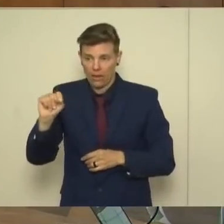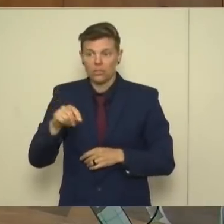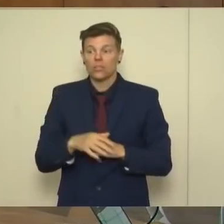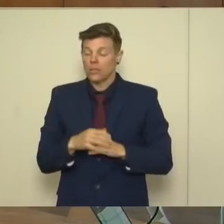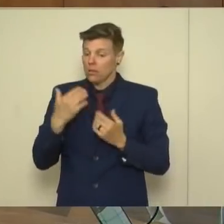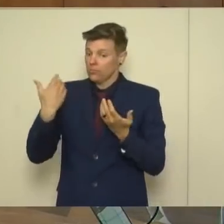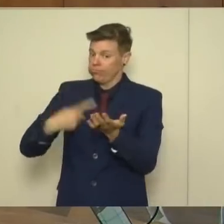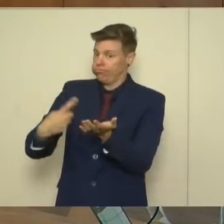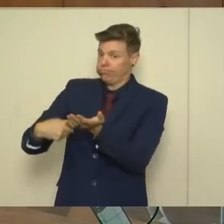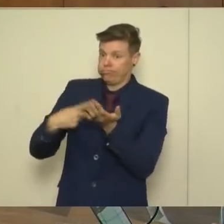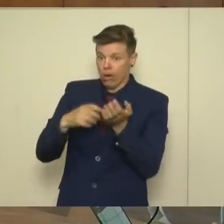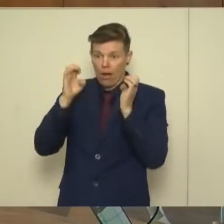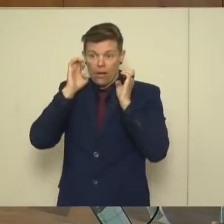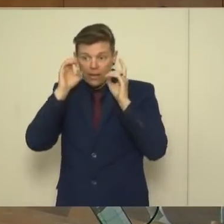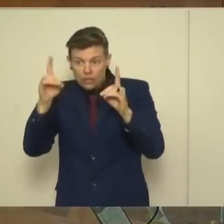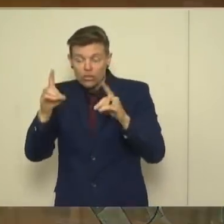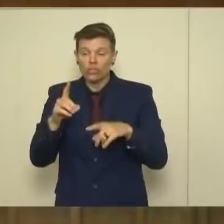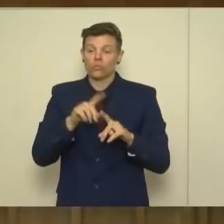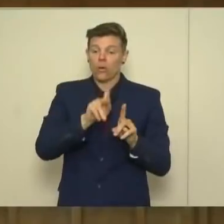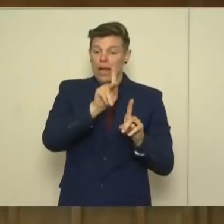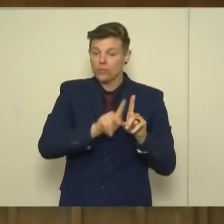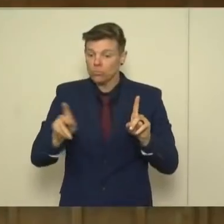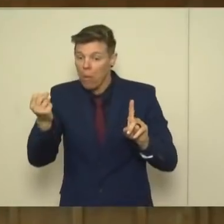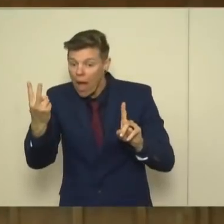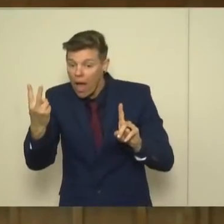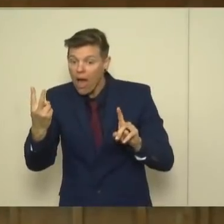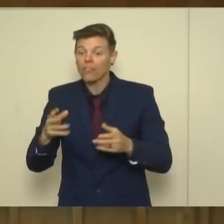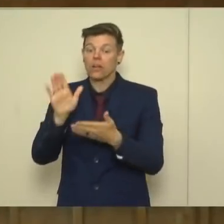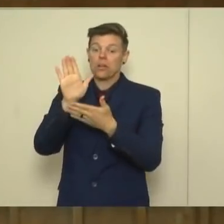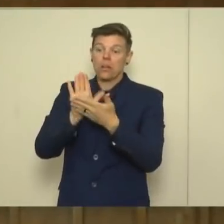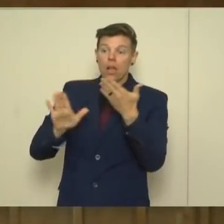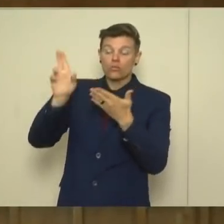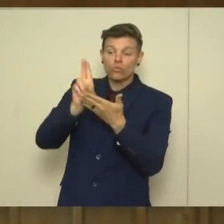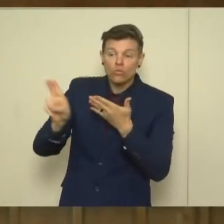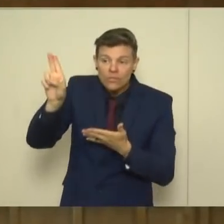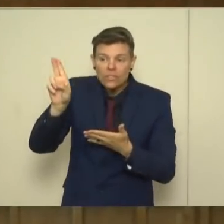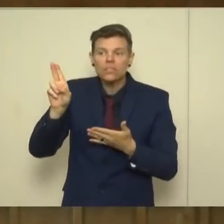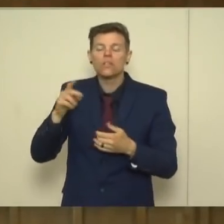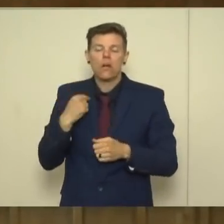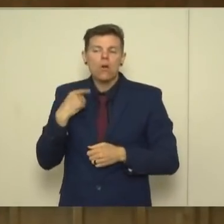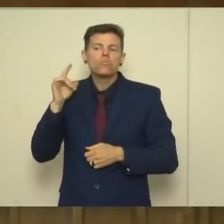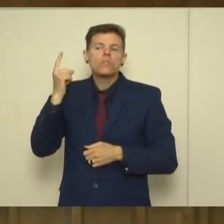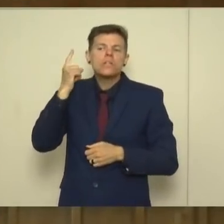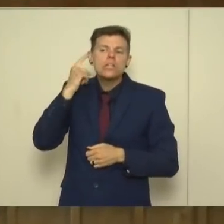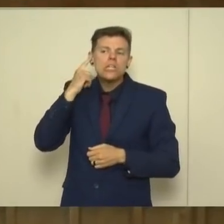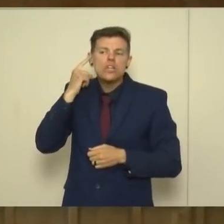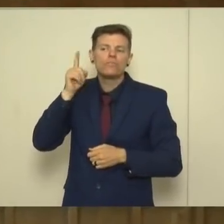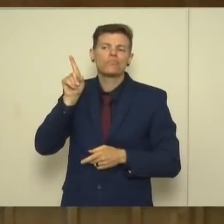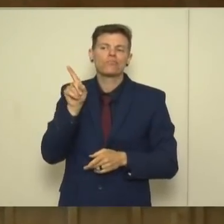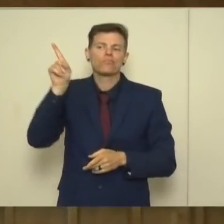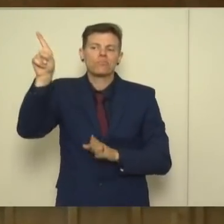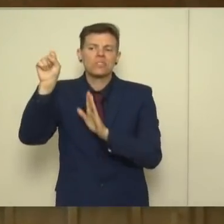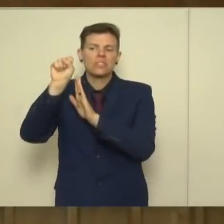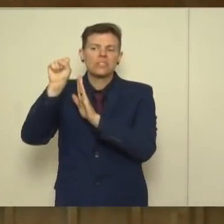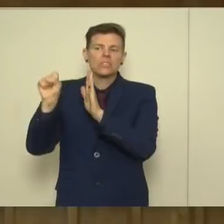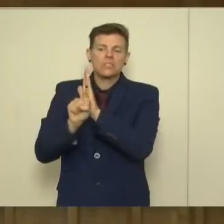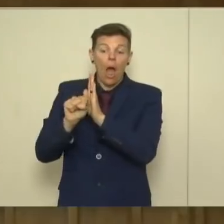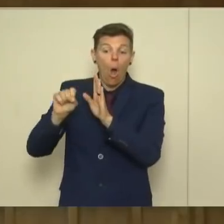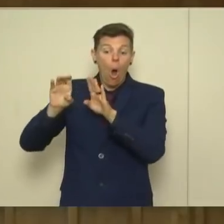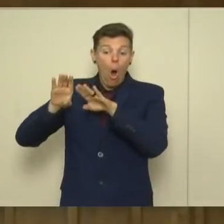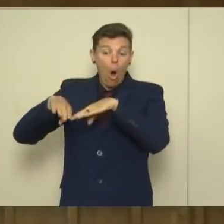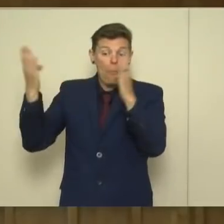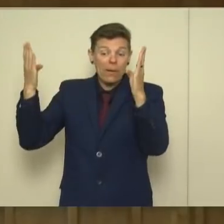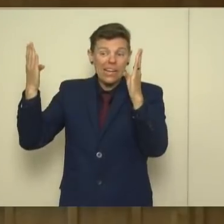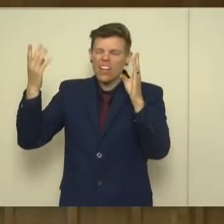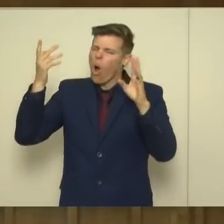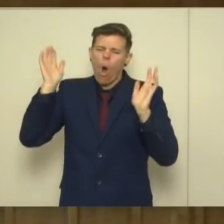through 12, every time I see a report about a state where there's school reopening gone bad, I immediately